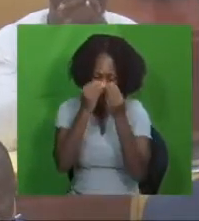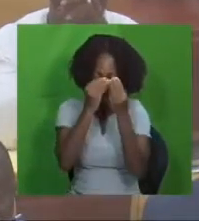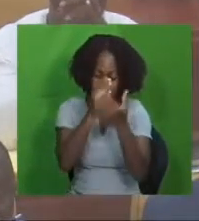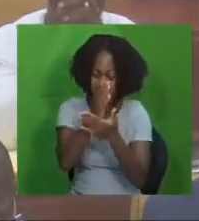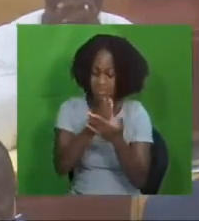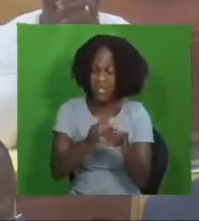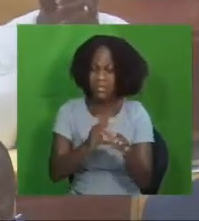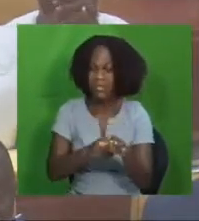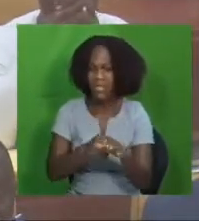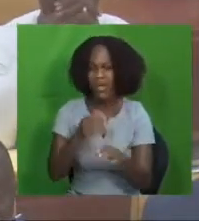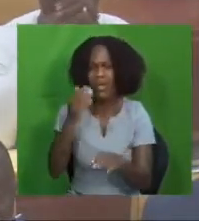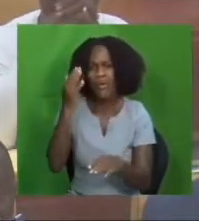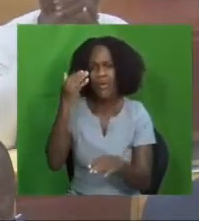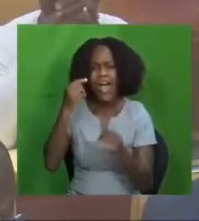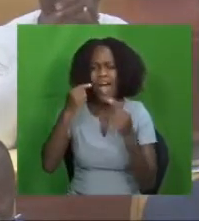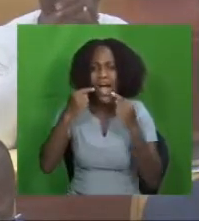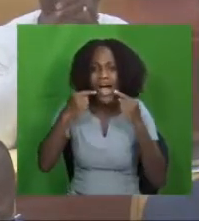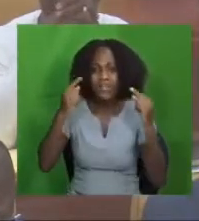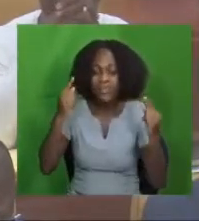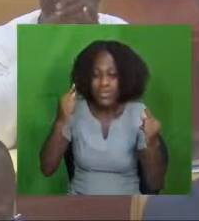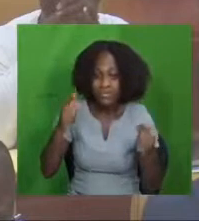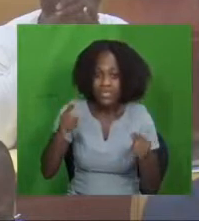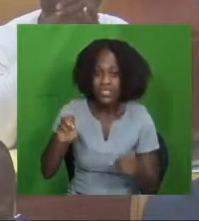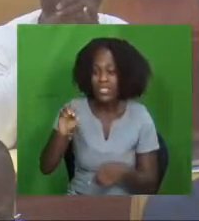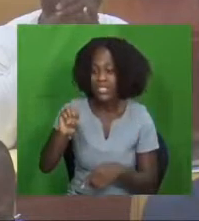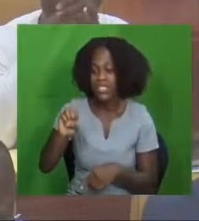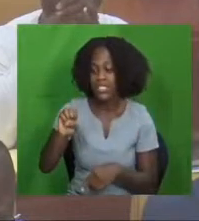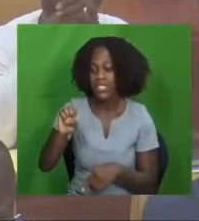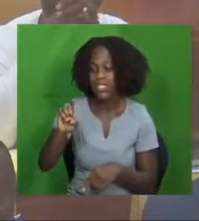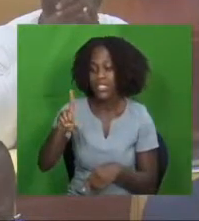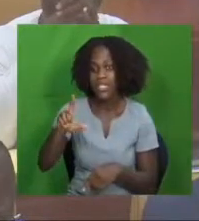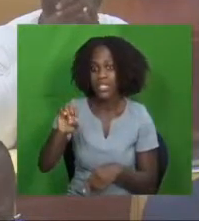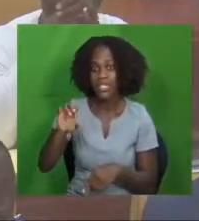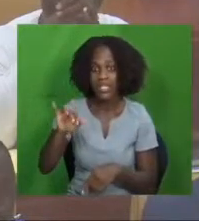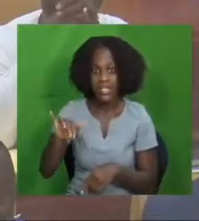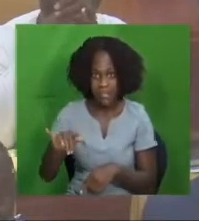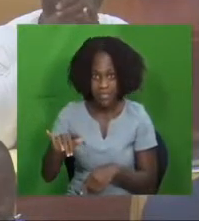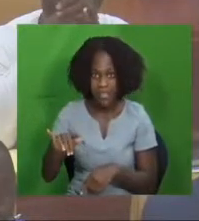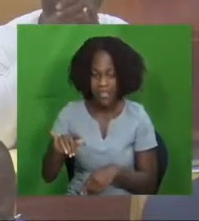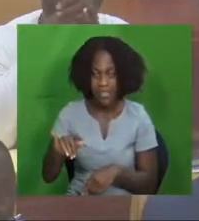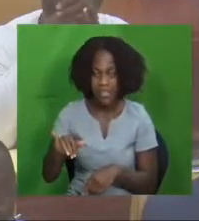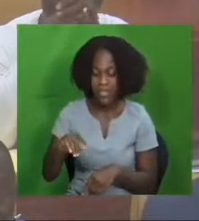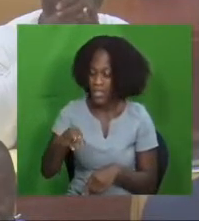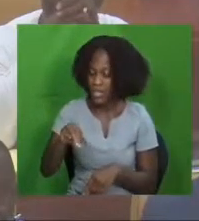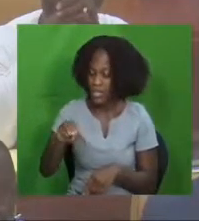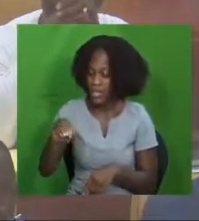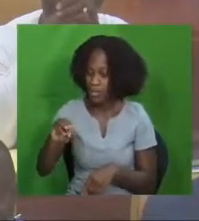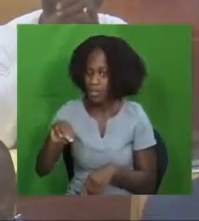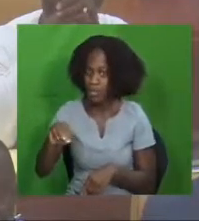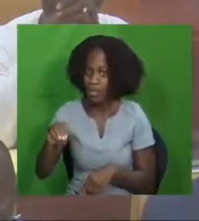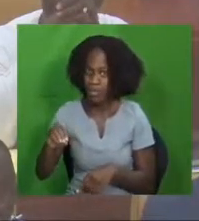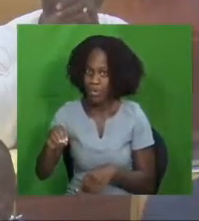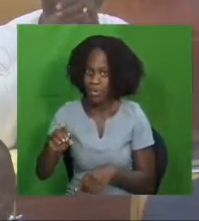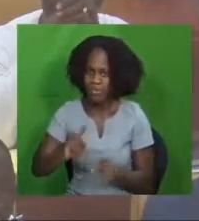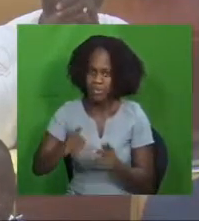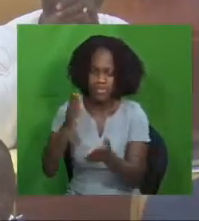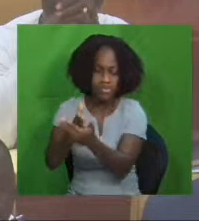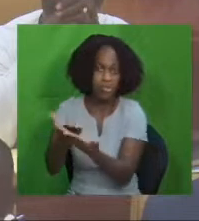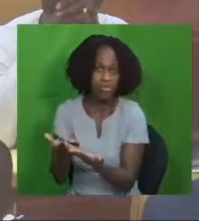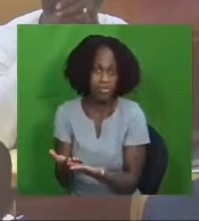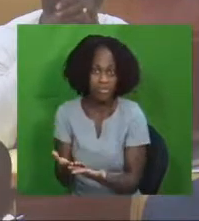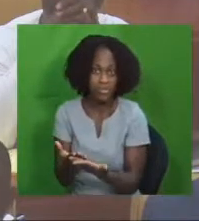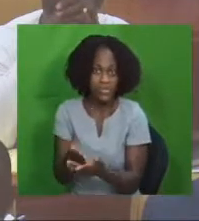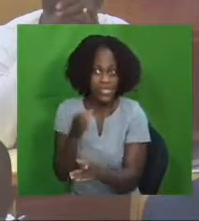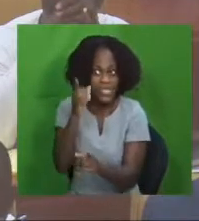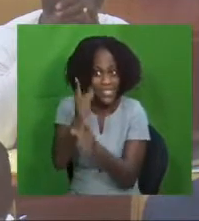Because your announcement of the intention, there's the intention to tax Momo. People are running away from Momo. Just the